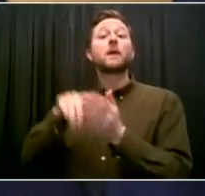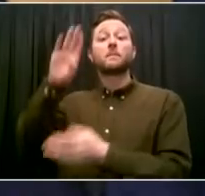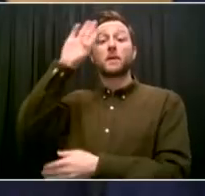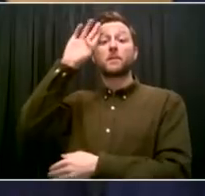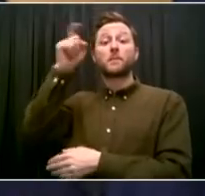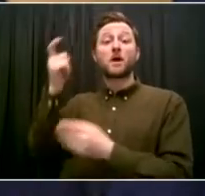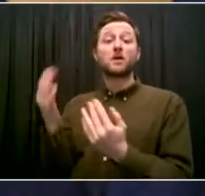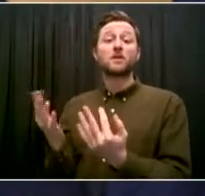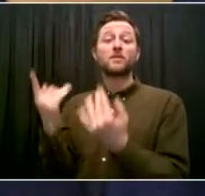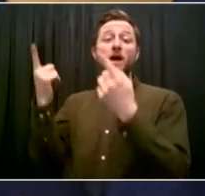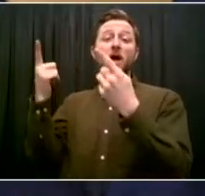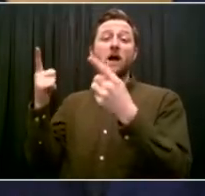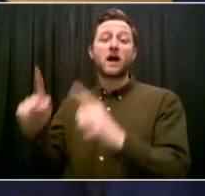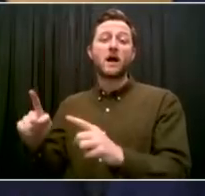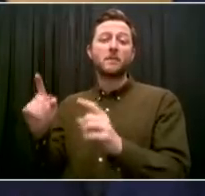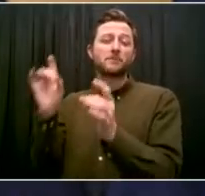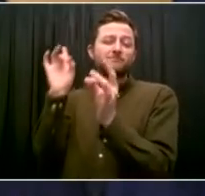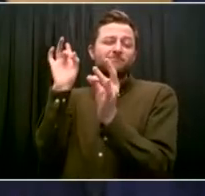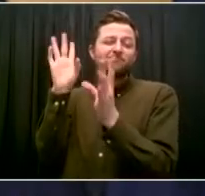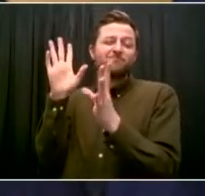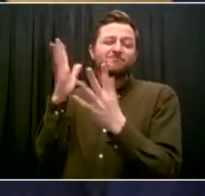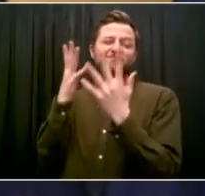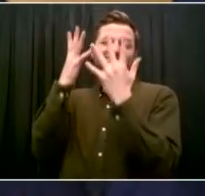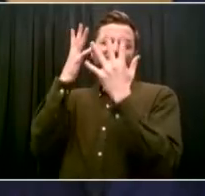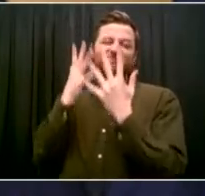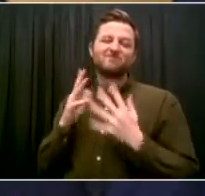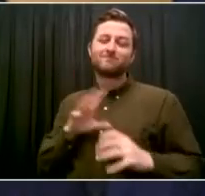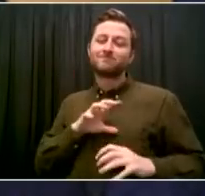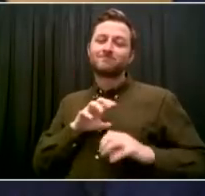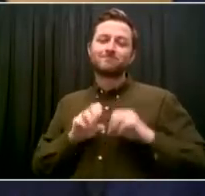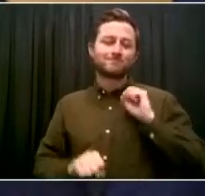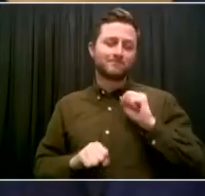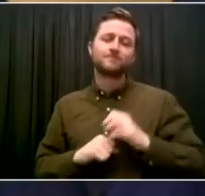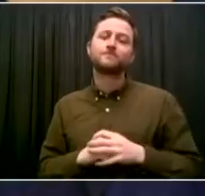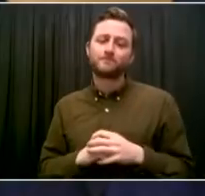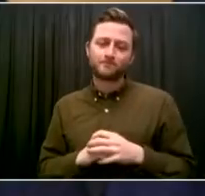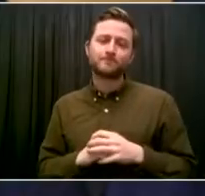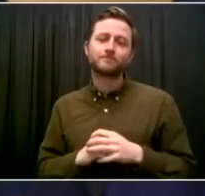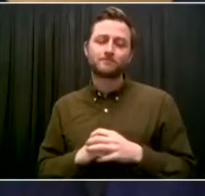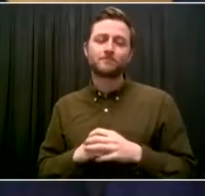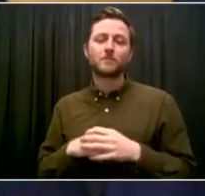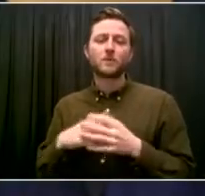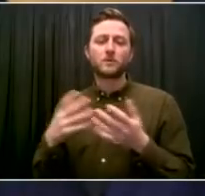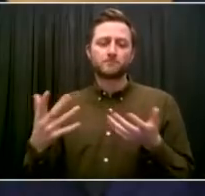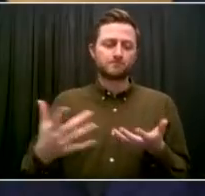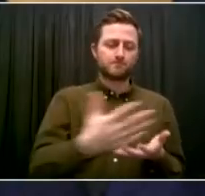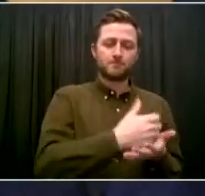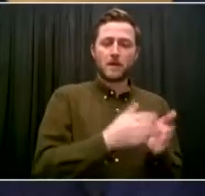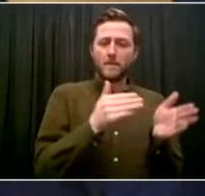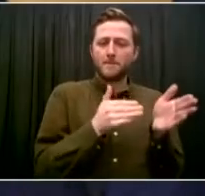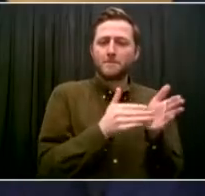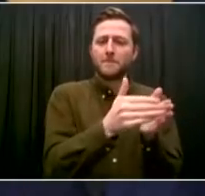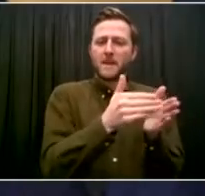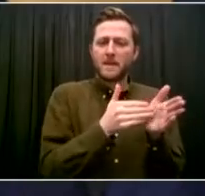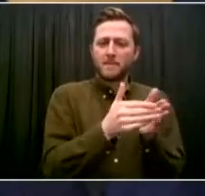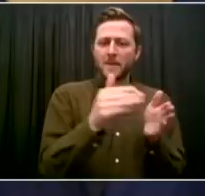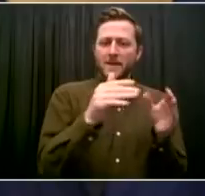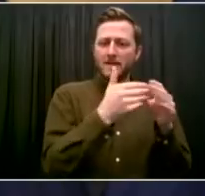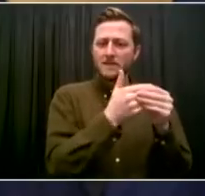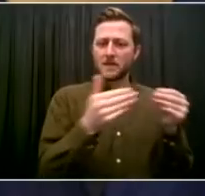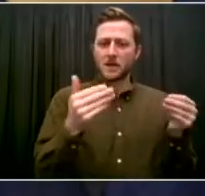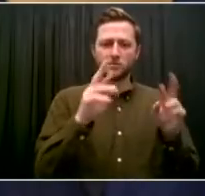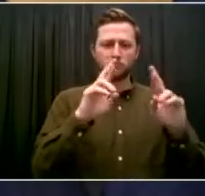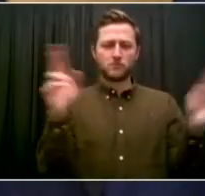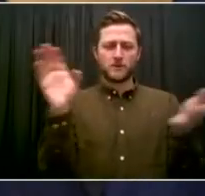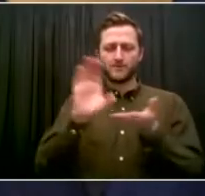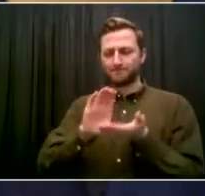everyday New Yorkers. We brought in millions of dollars to help the residents. We're going to look at what went wrong